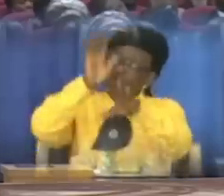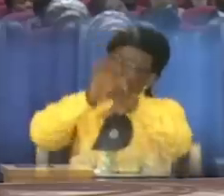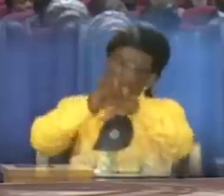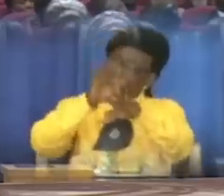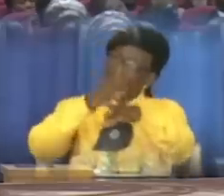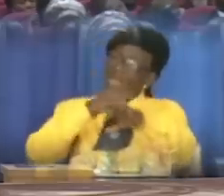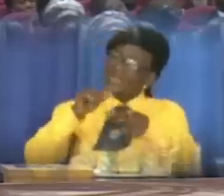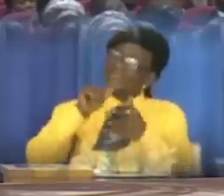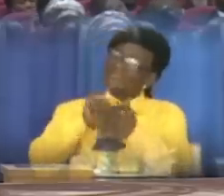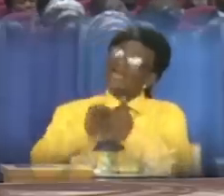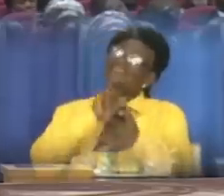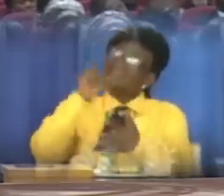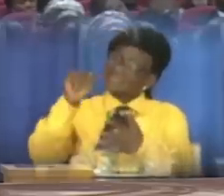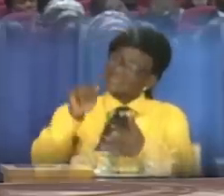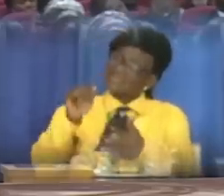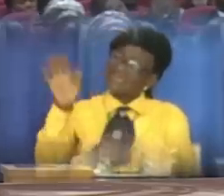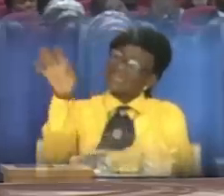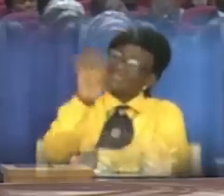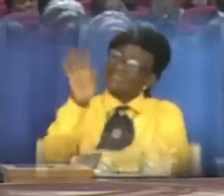When the tempter came,